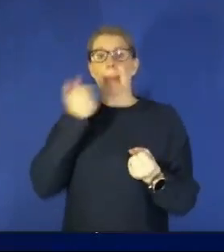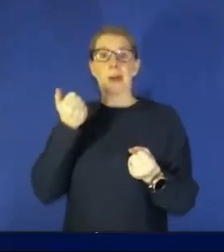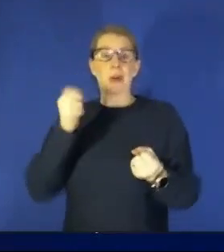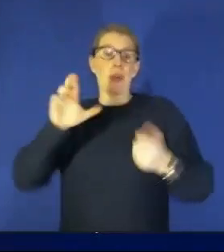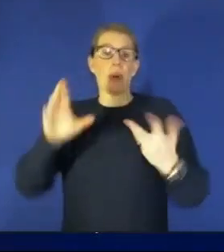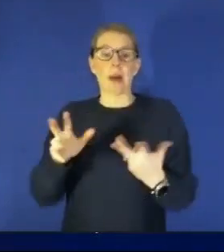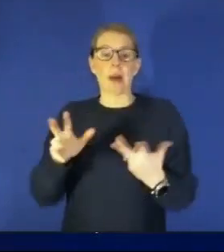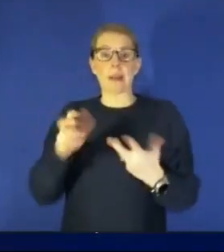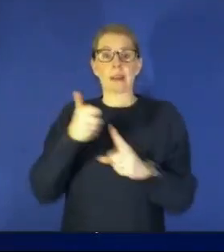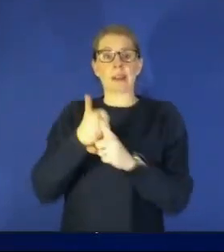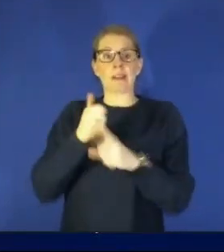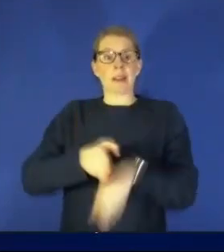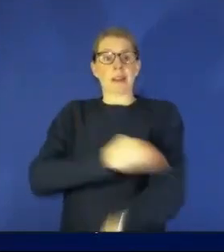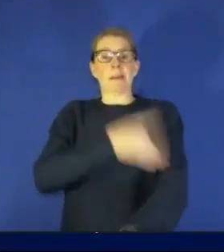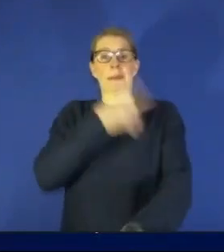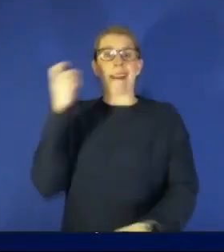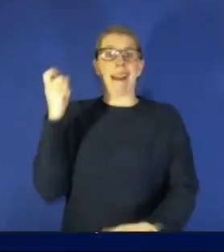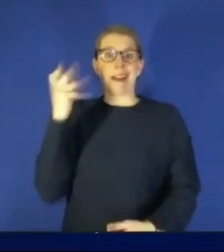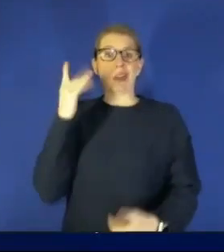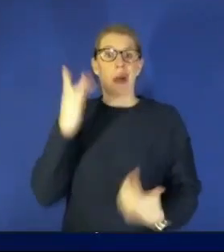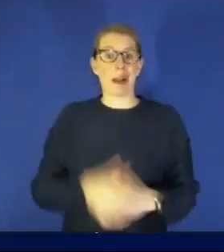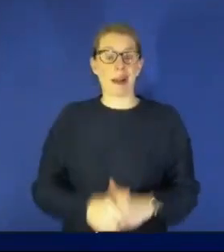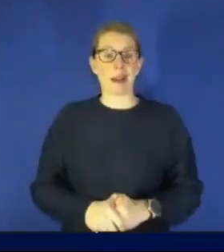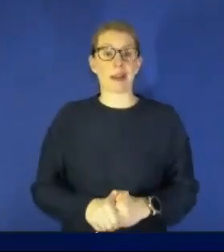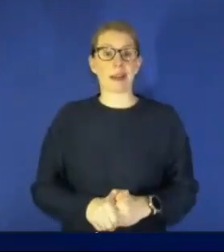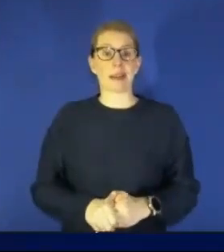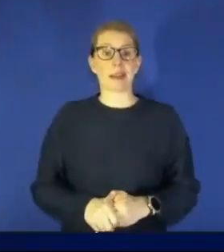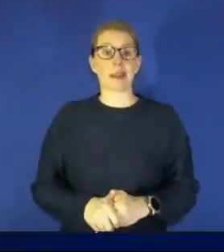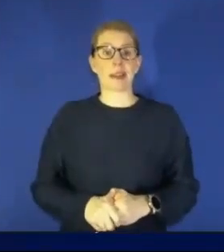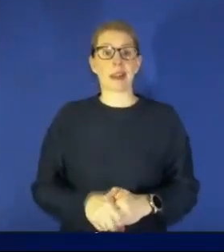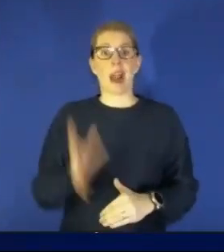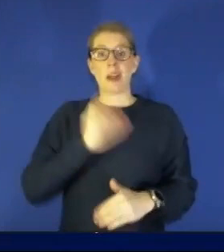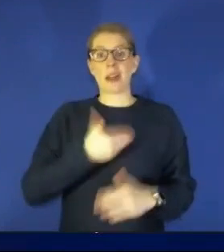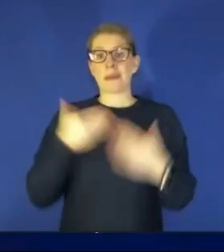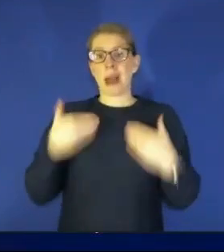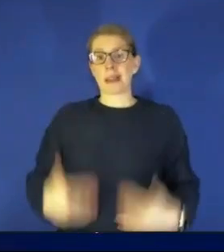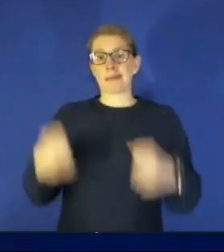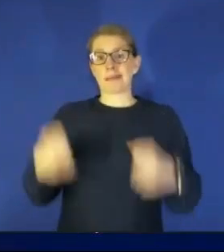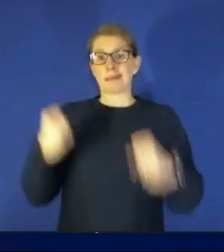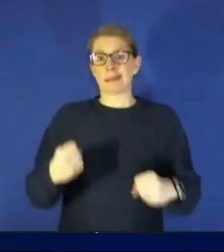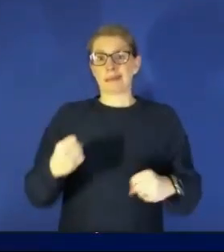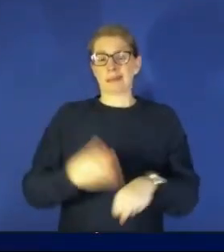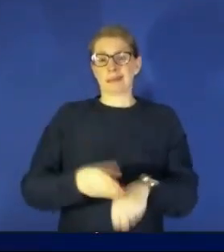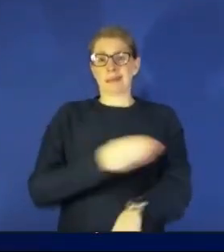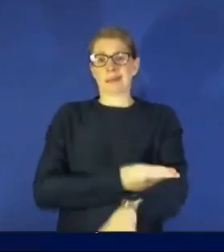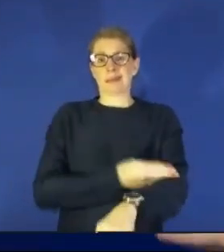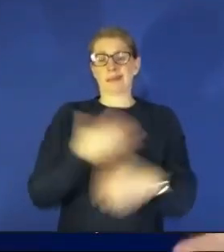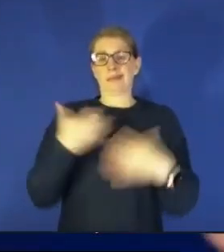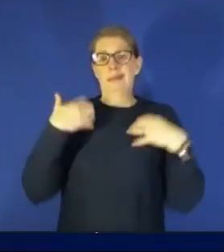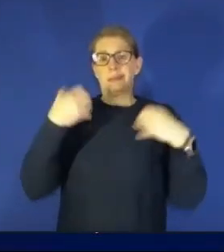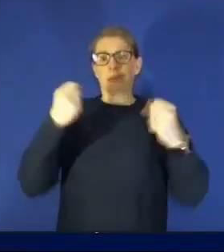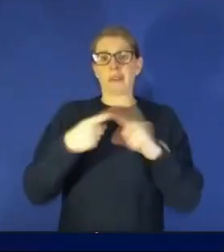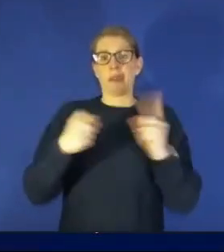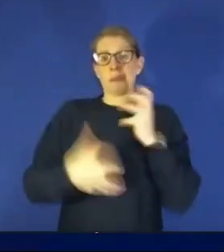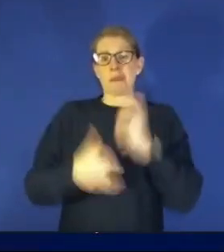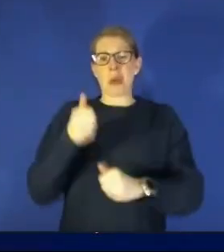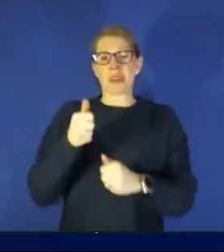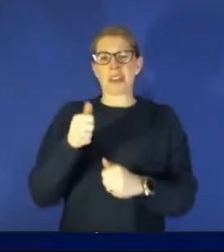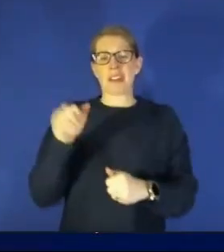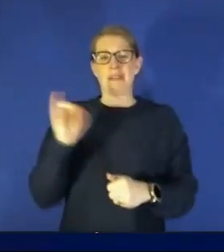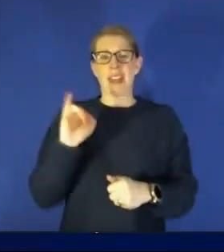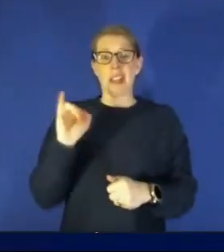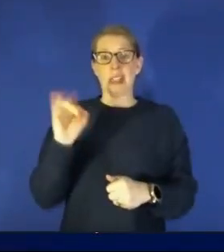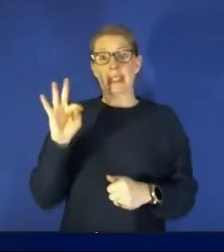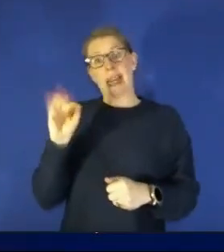better because our bodies are pretty good at getting better from most infections, and 99 times out of 10 you're going to get better